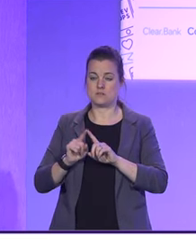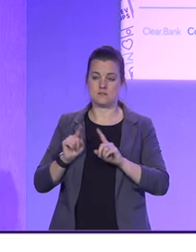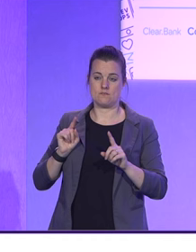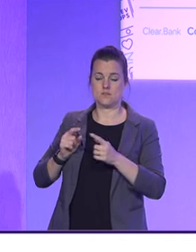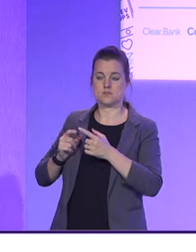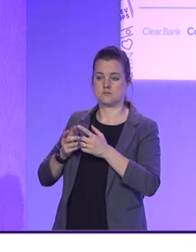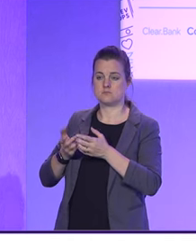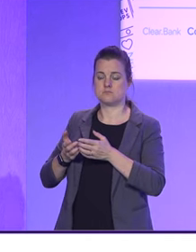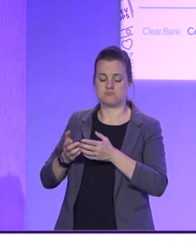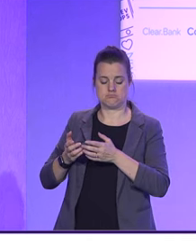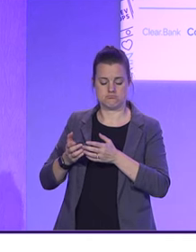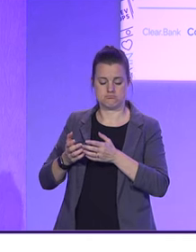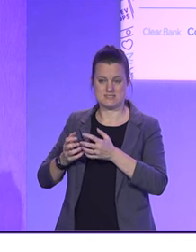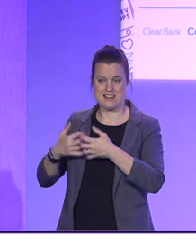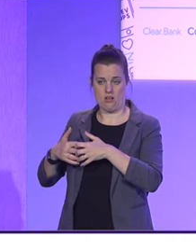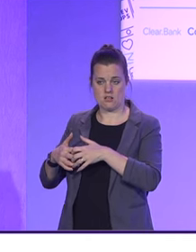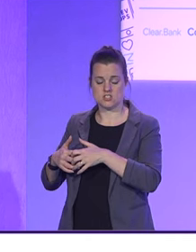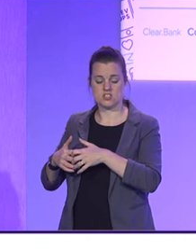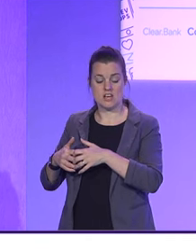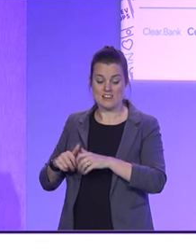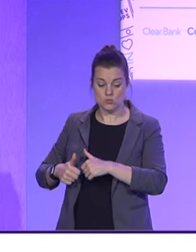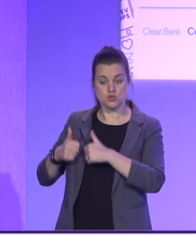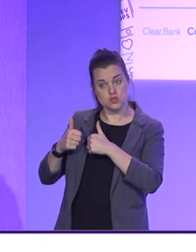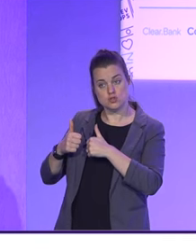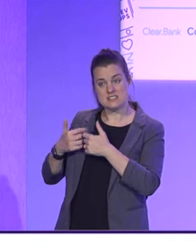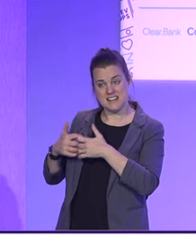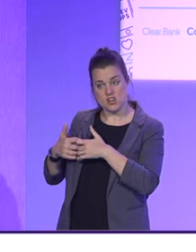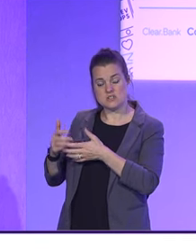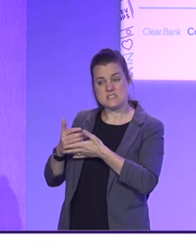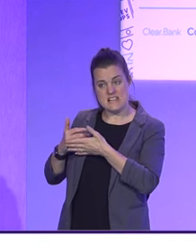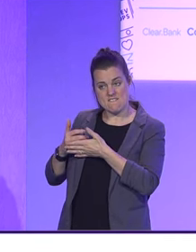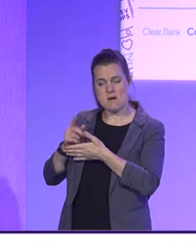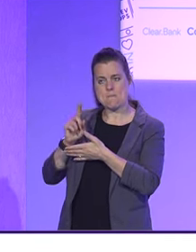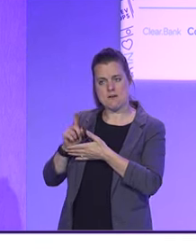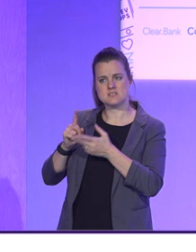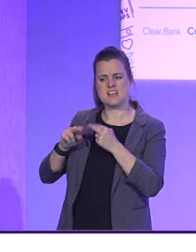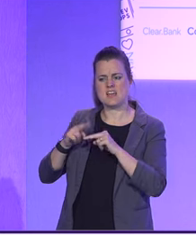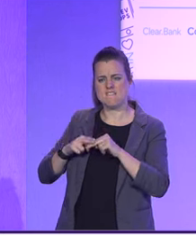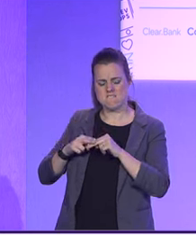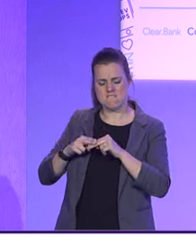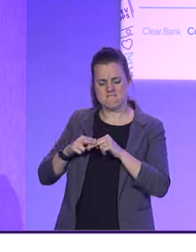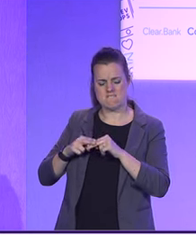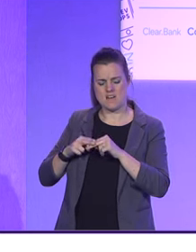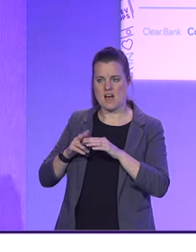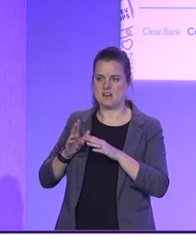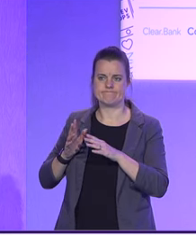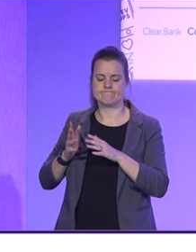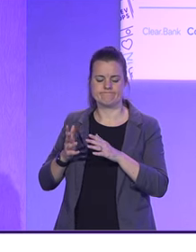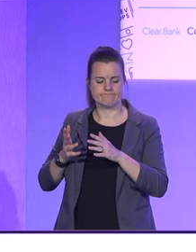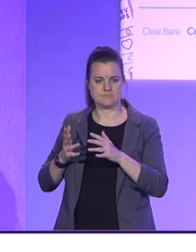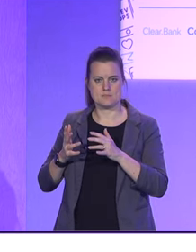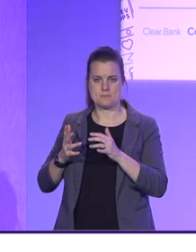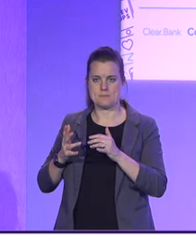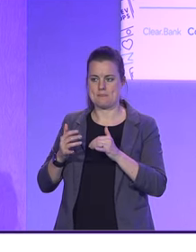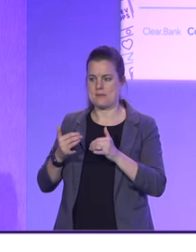to have data. Okay, it's a very good technology, it's cheap, but what happens if I have to leave Amazon? Because, and in